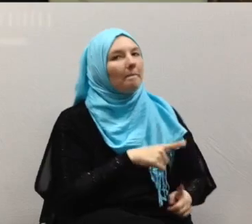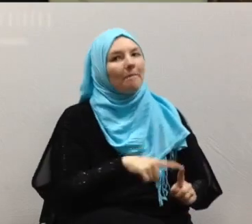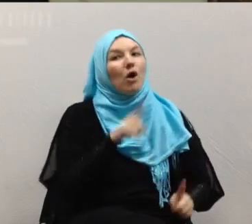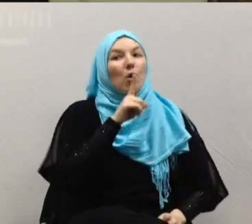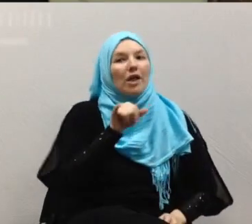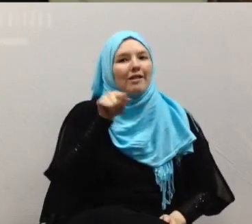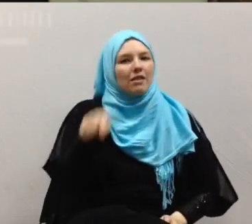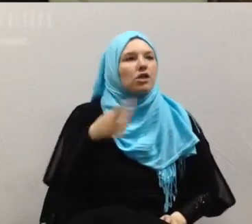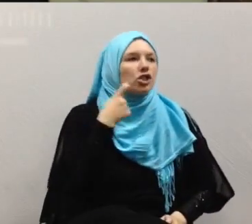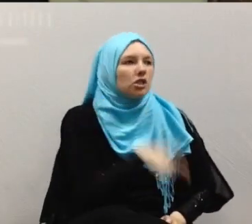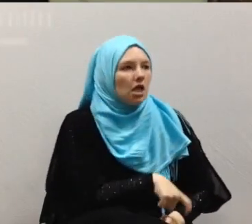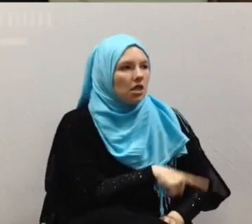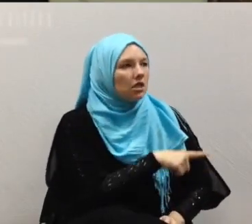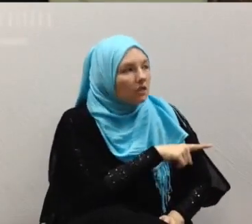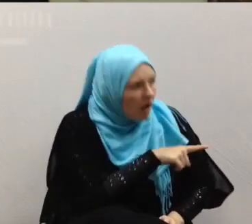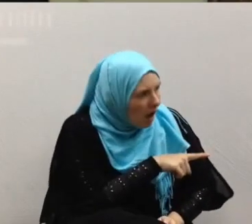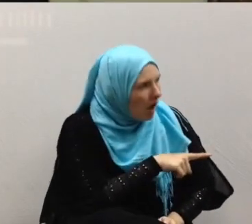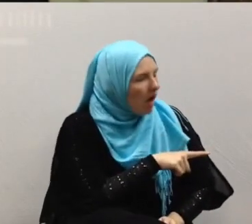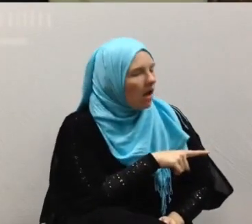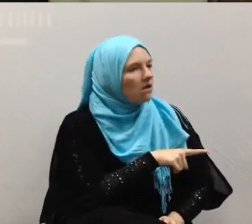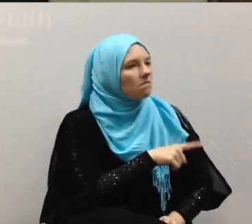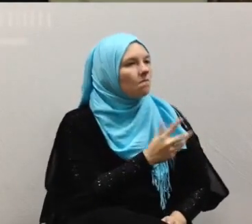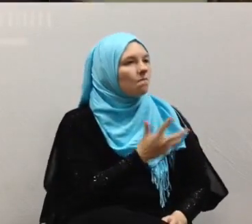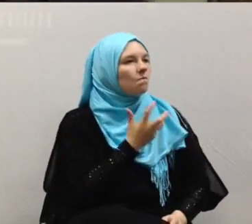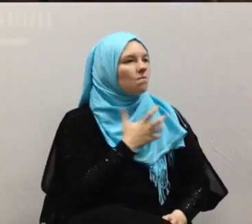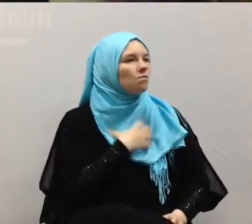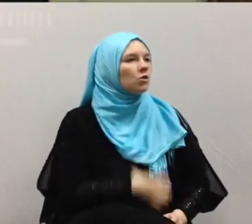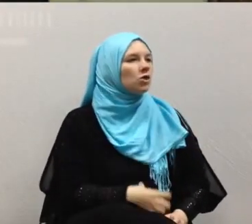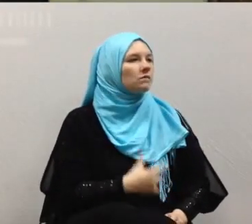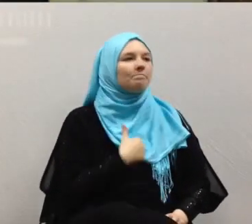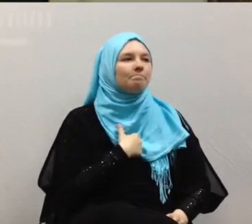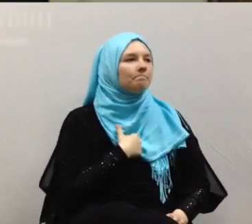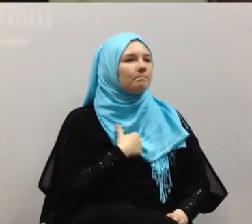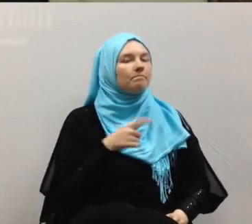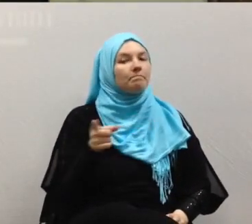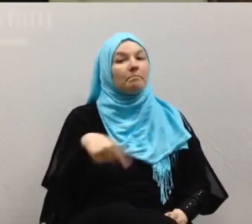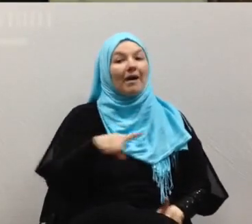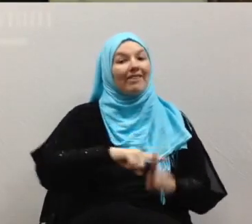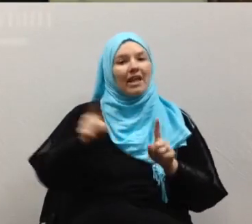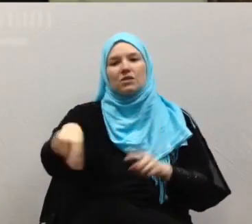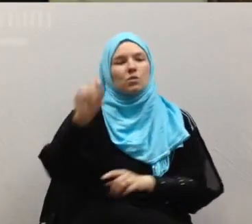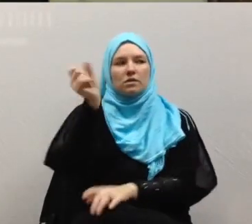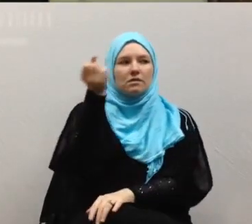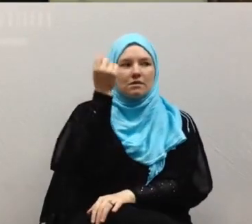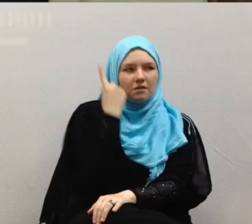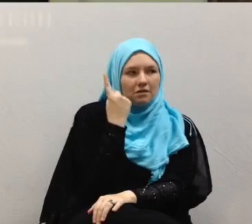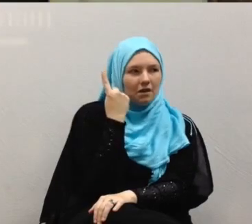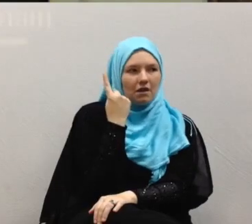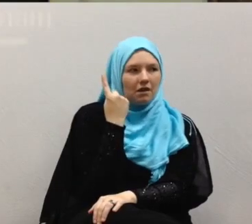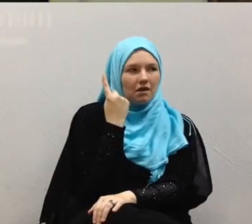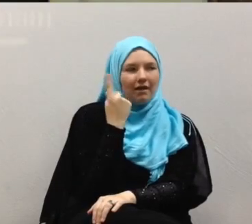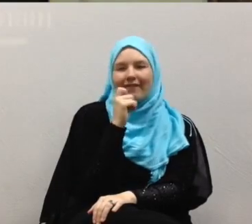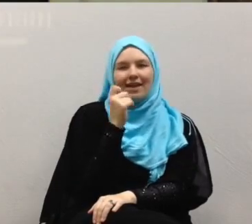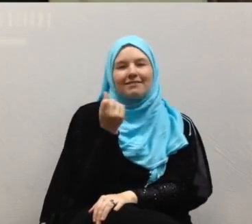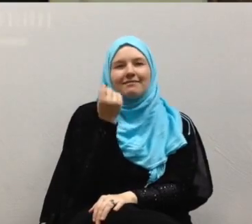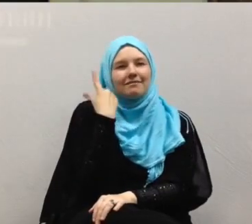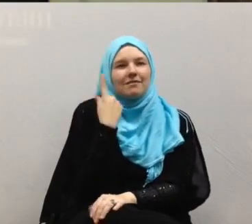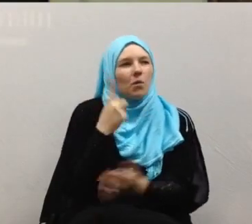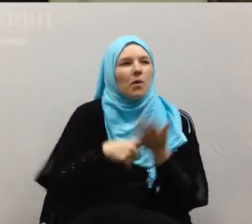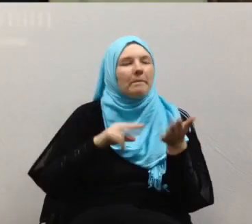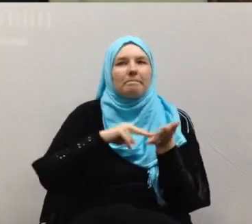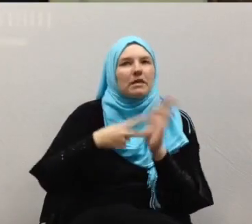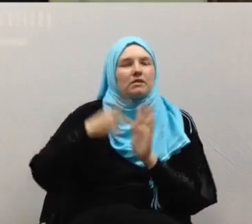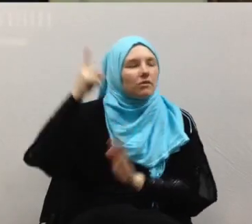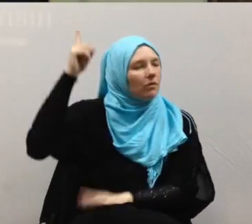But in fact, they were not understanding except a little. They don't understand, or they don't want to